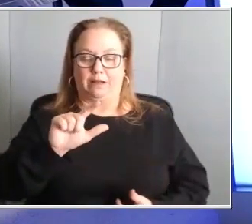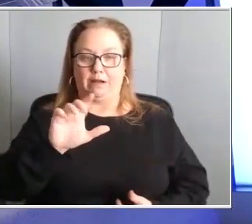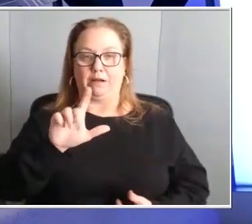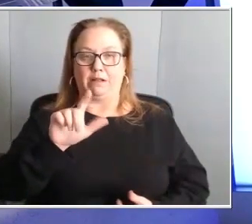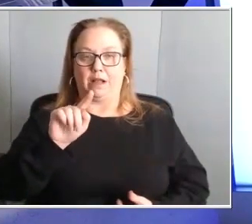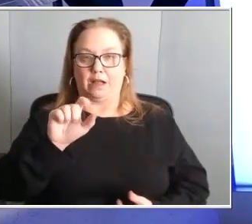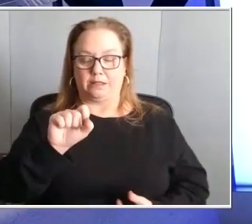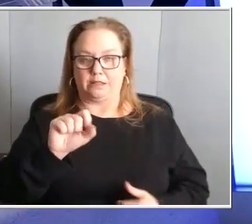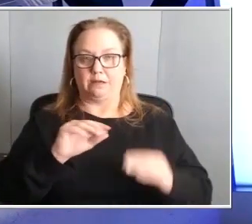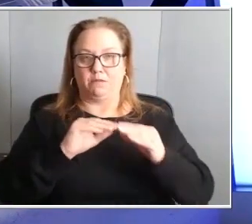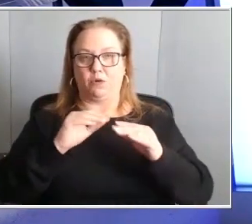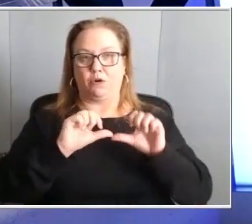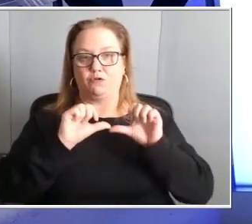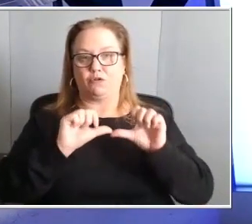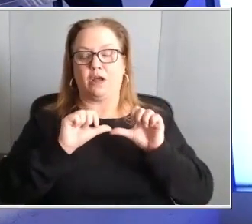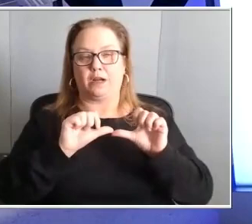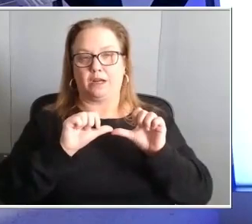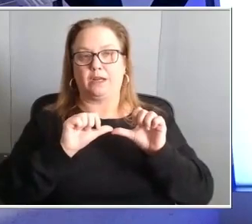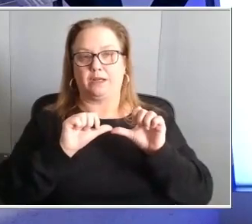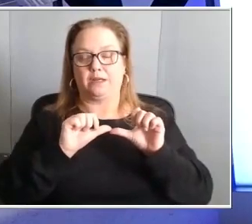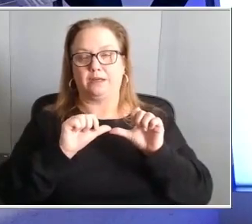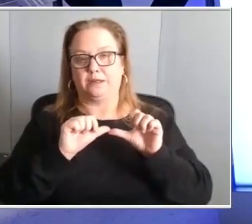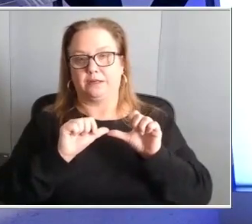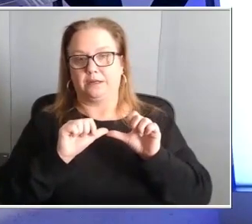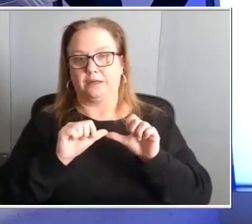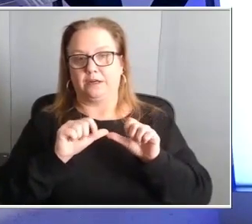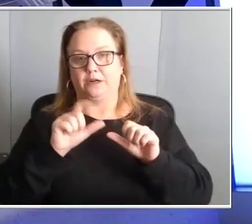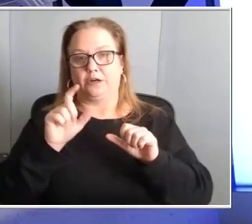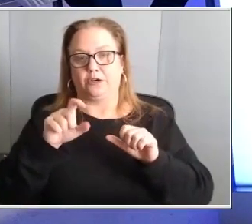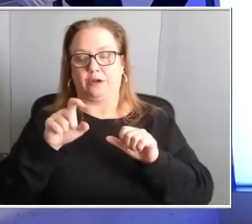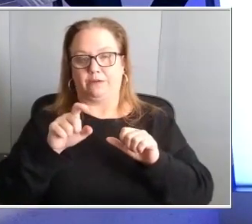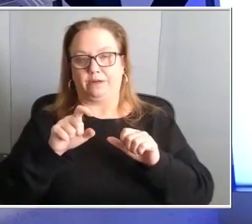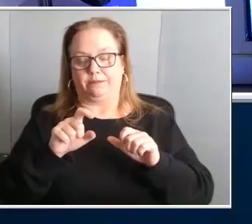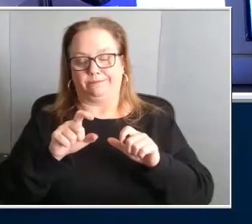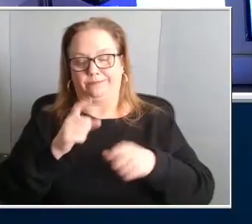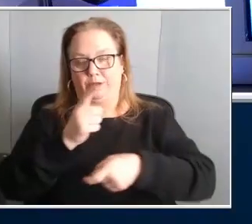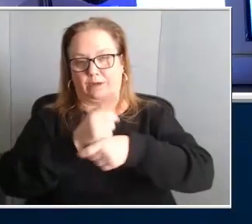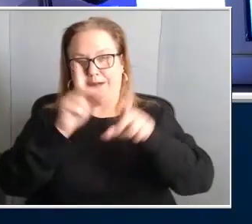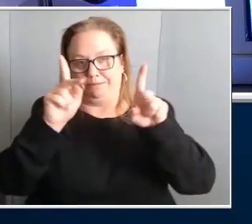More chronic ones, you got to go to the hands of the right people to do that.